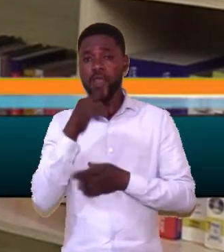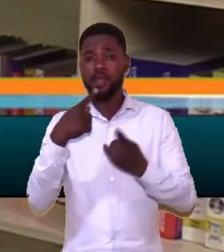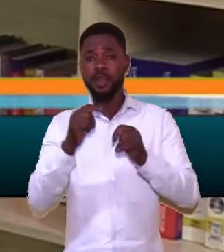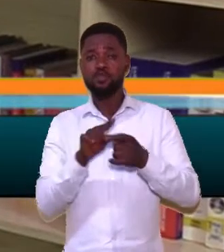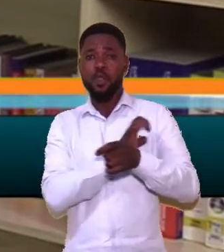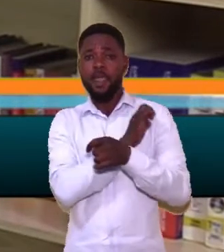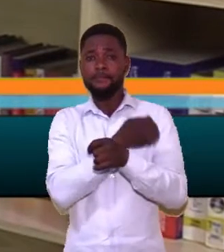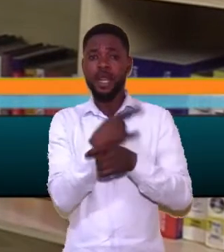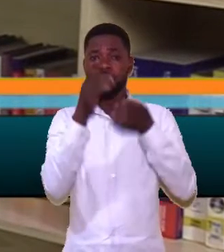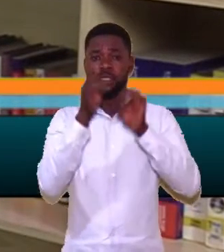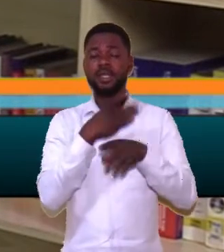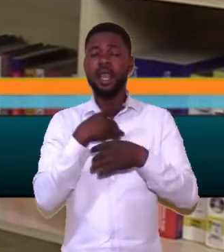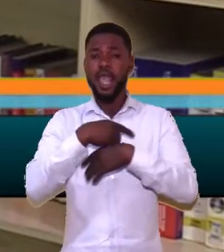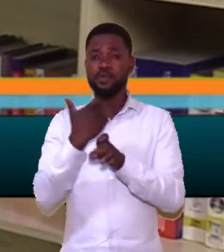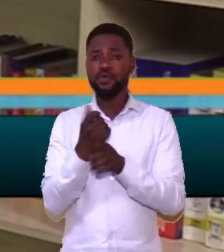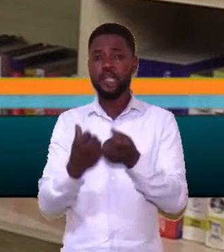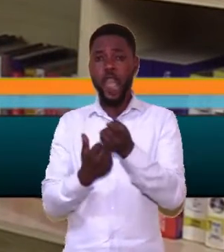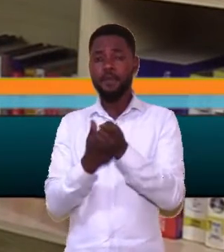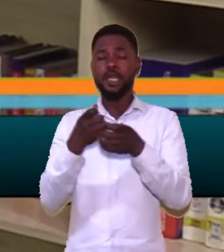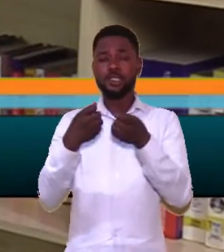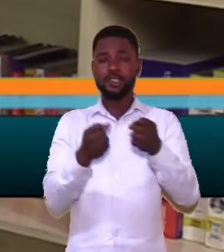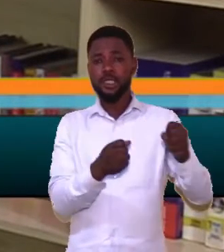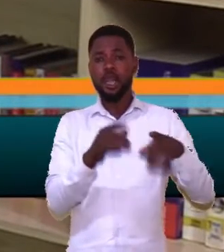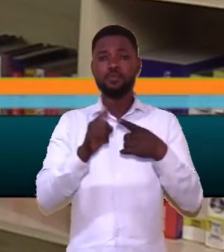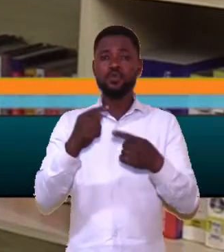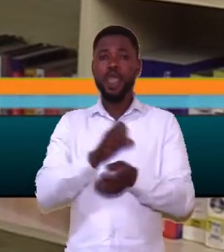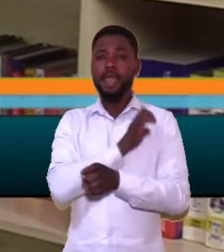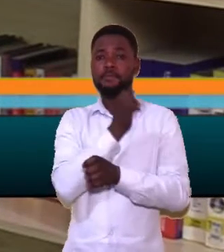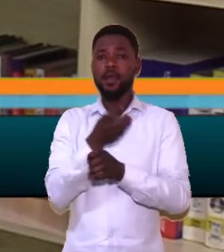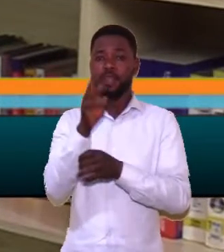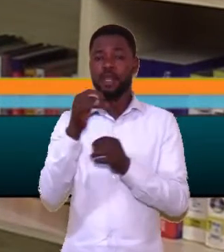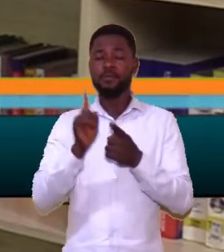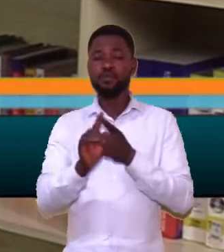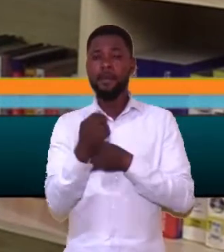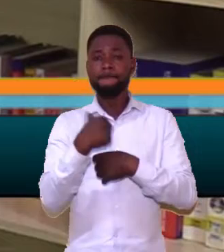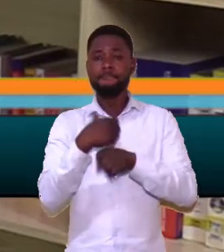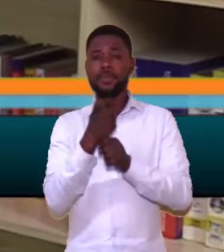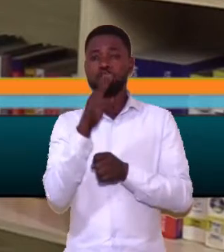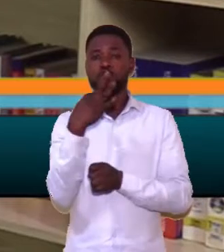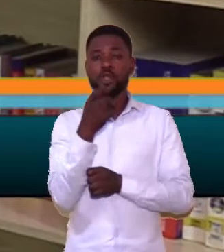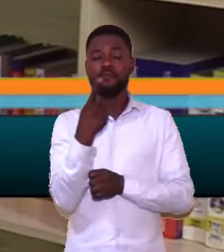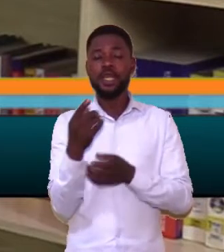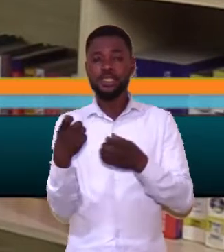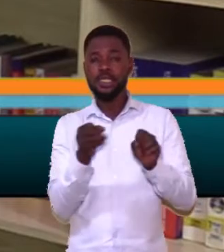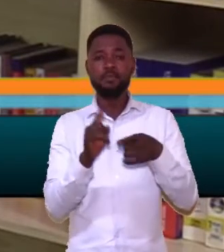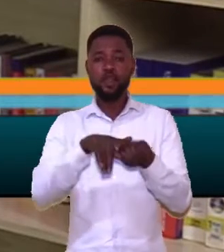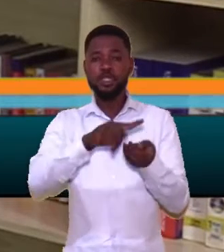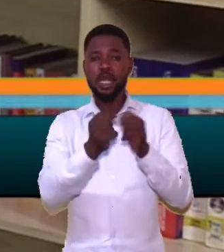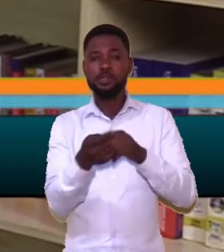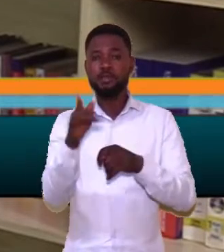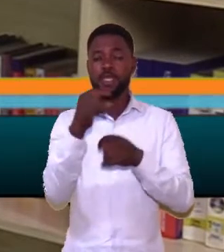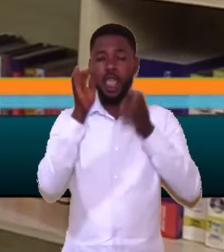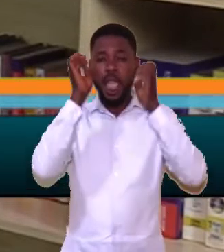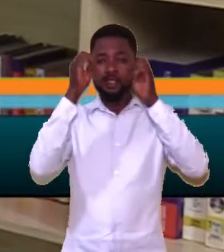are empowering the teachers, and we've created a support system to empower them to be able to leverage these resources to transform STEM education in